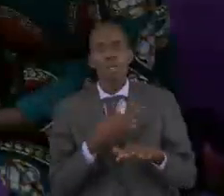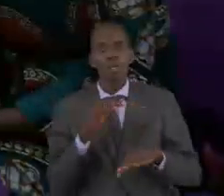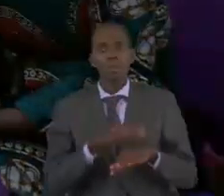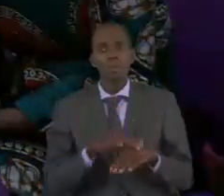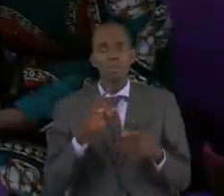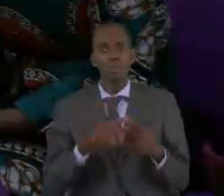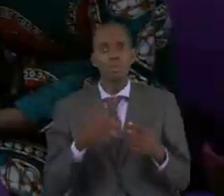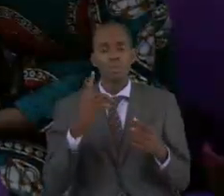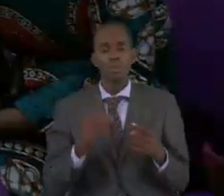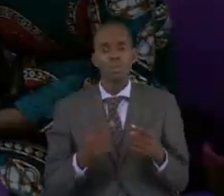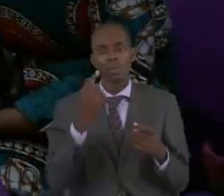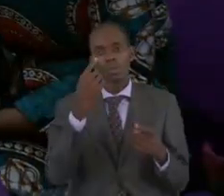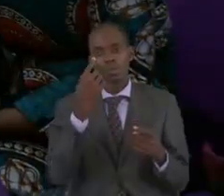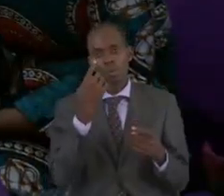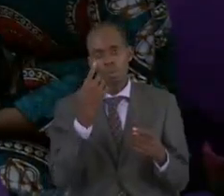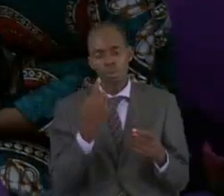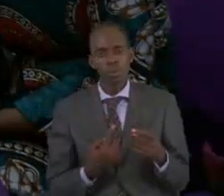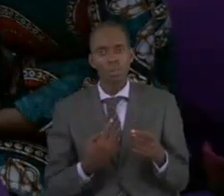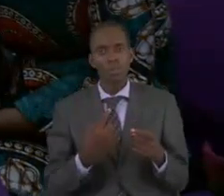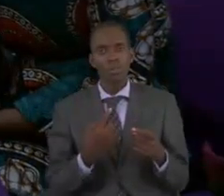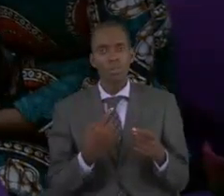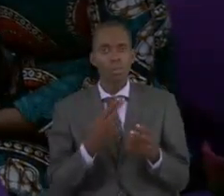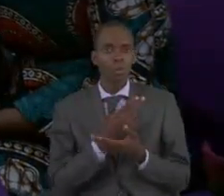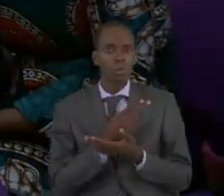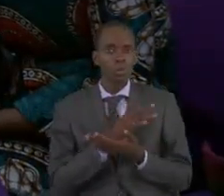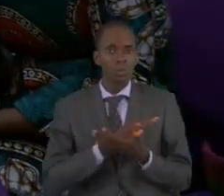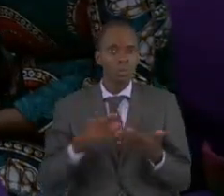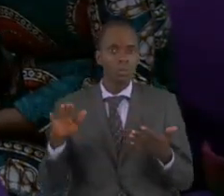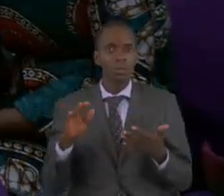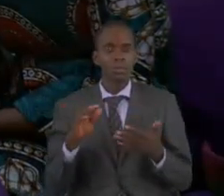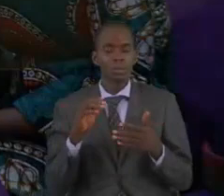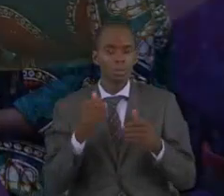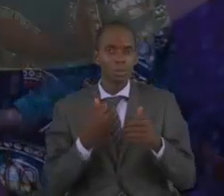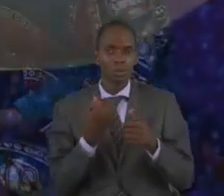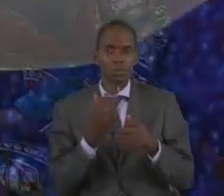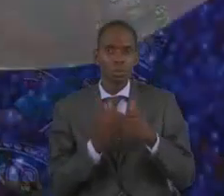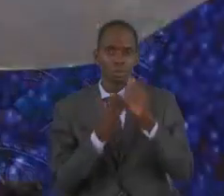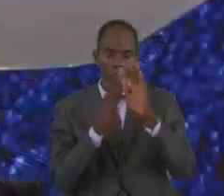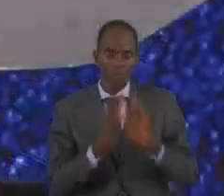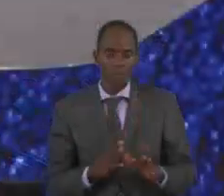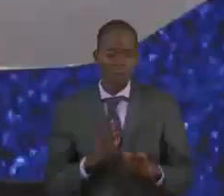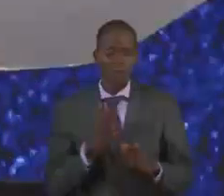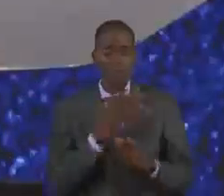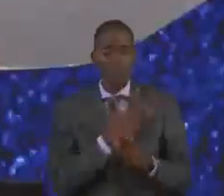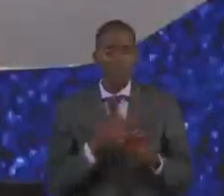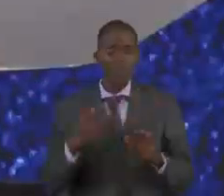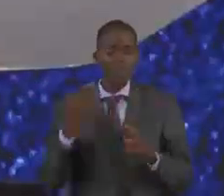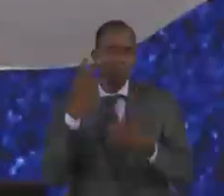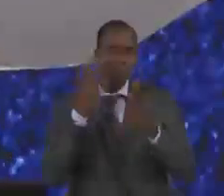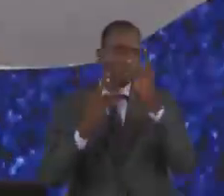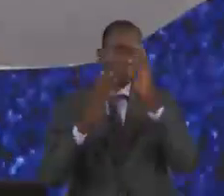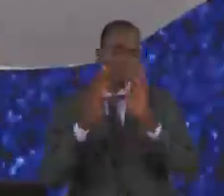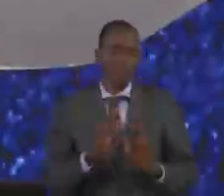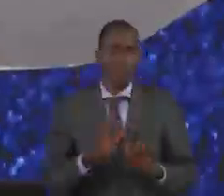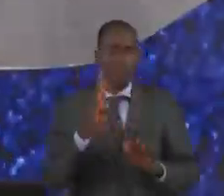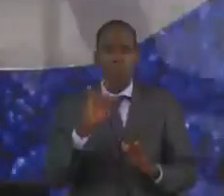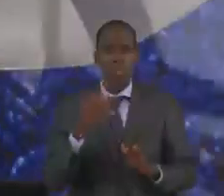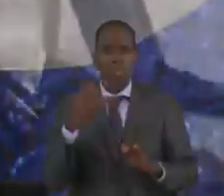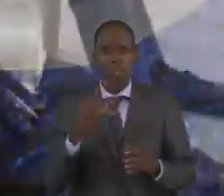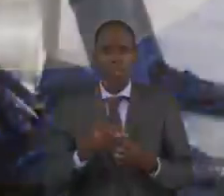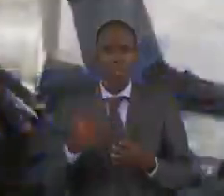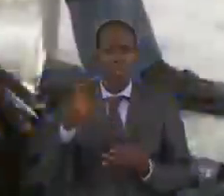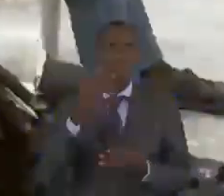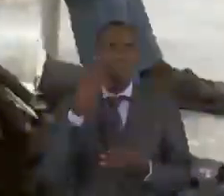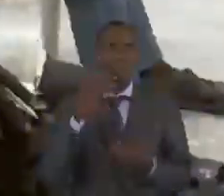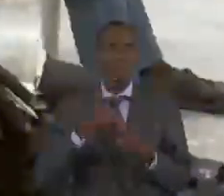holy apostles and to the holy prophets by the Spirit. It tells us in verse 6,